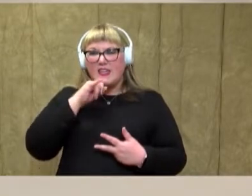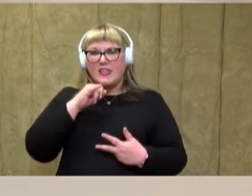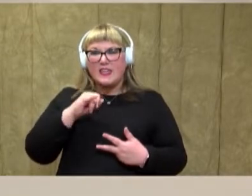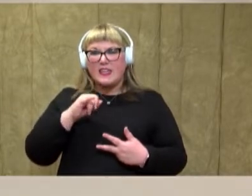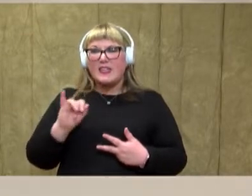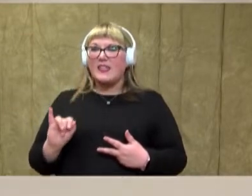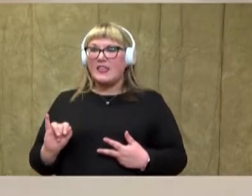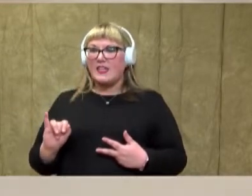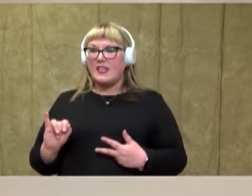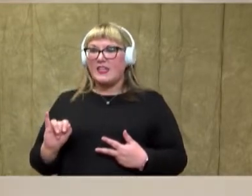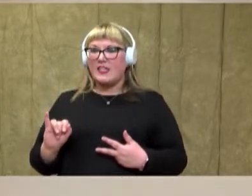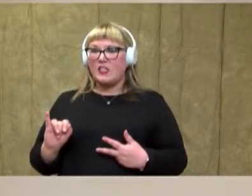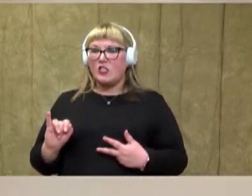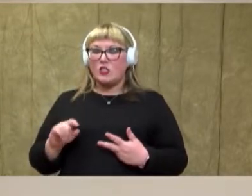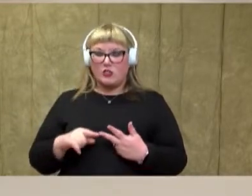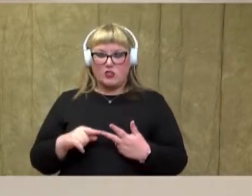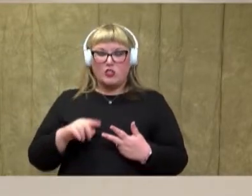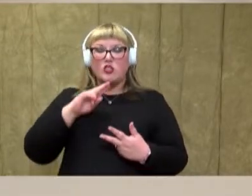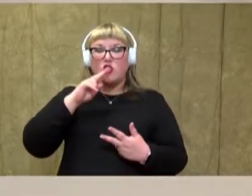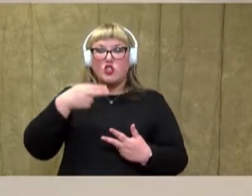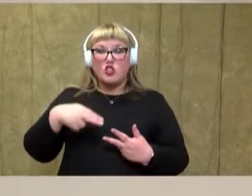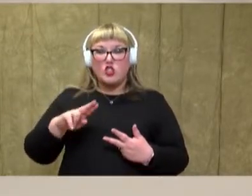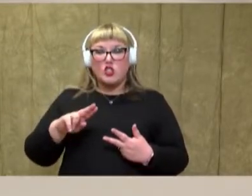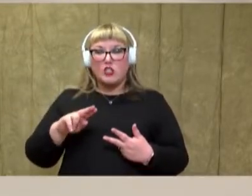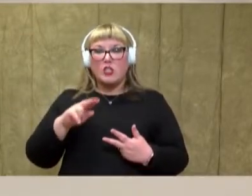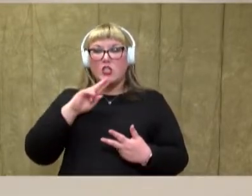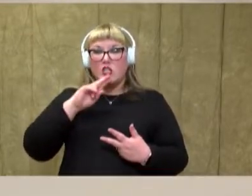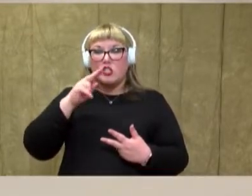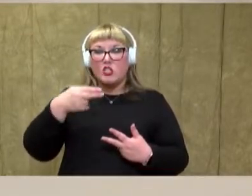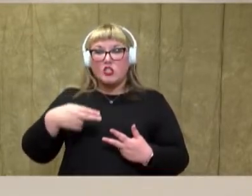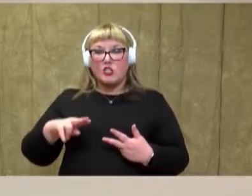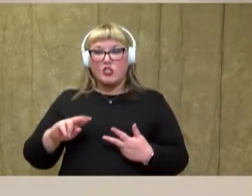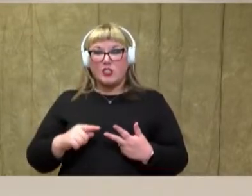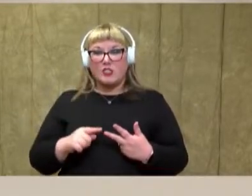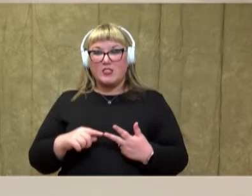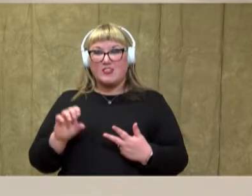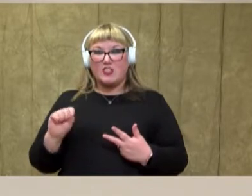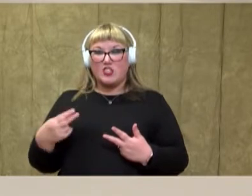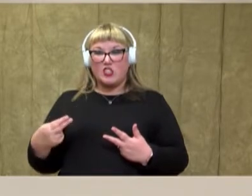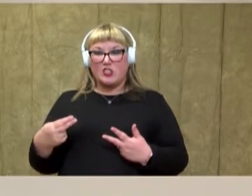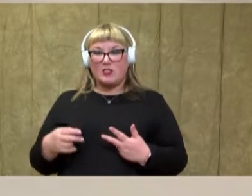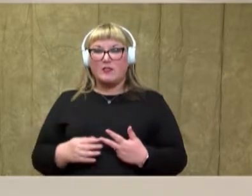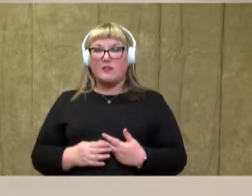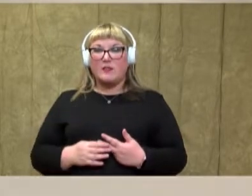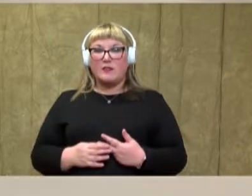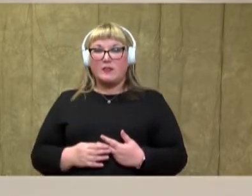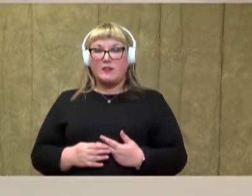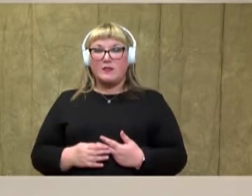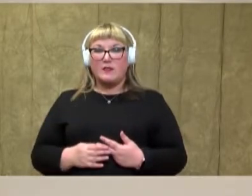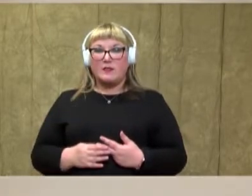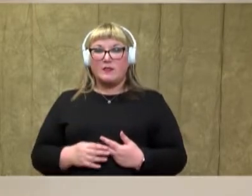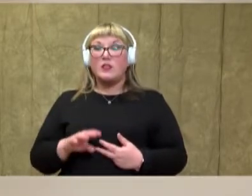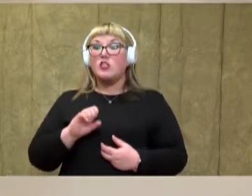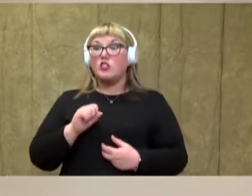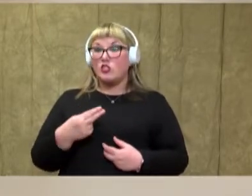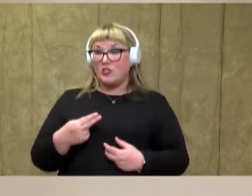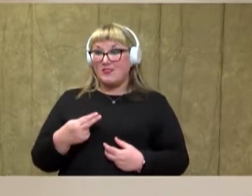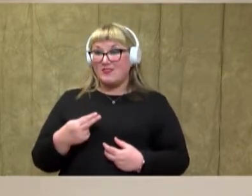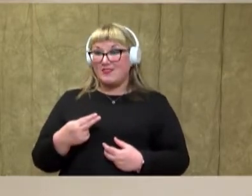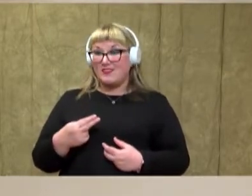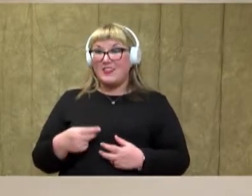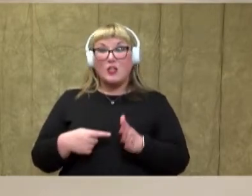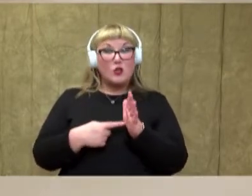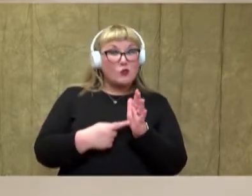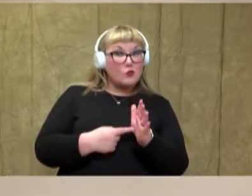Ending sound, F-ish, fish. Absolutely, it's going to be the sh, which is represented by